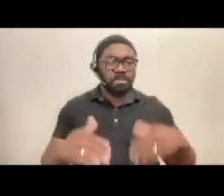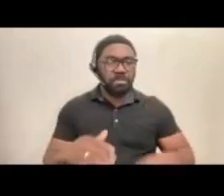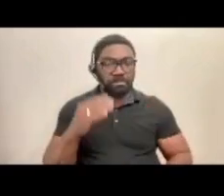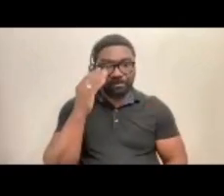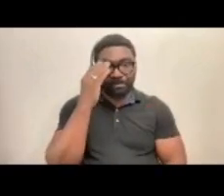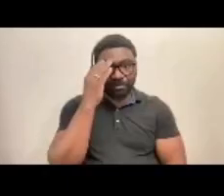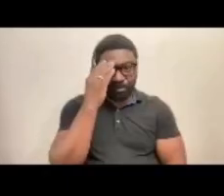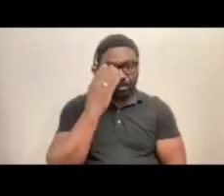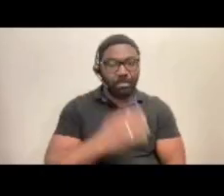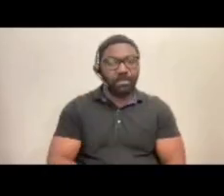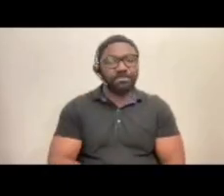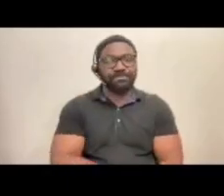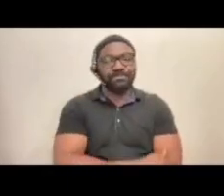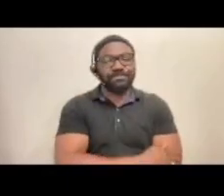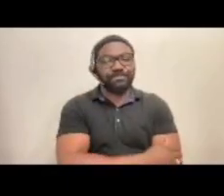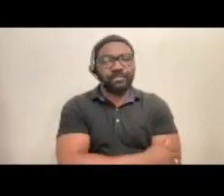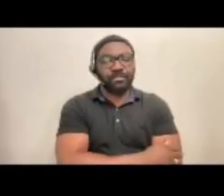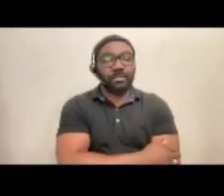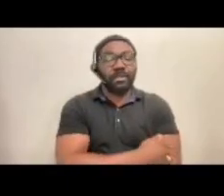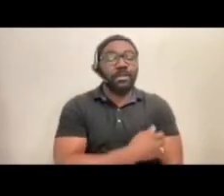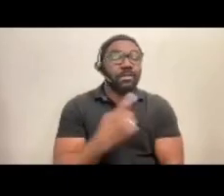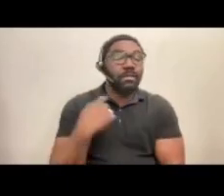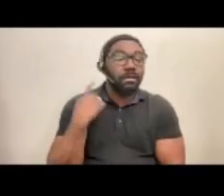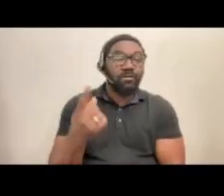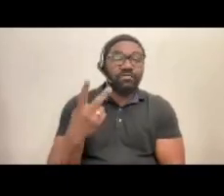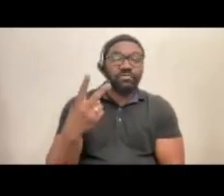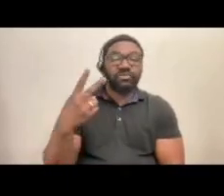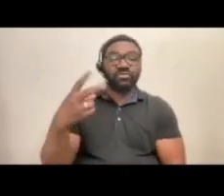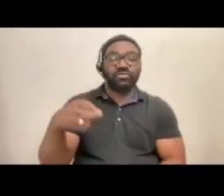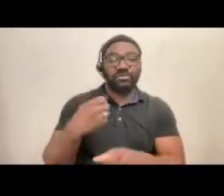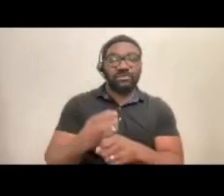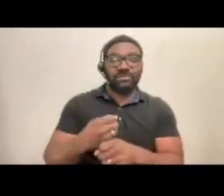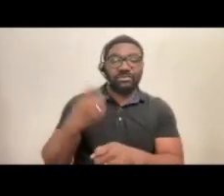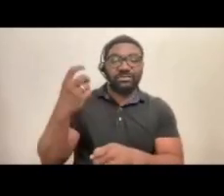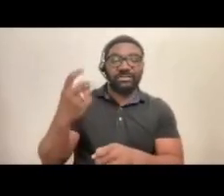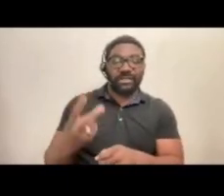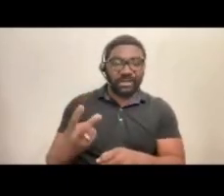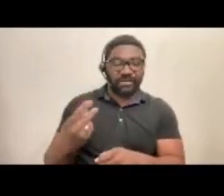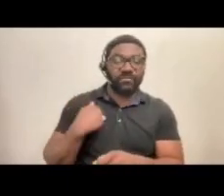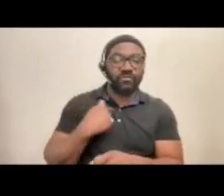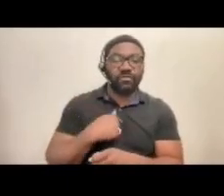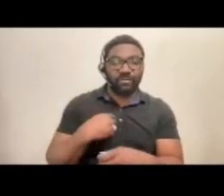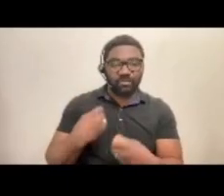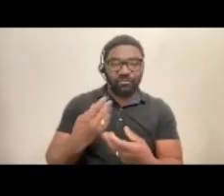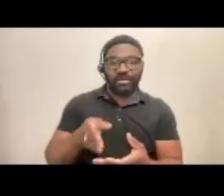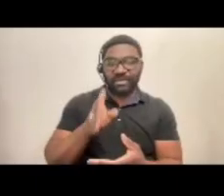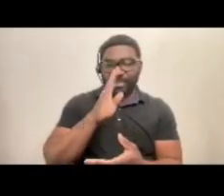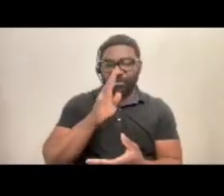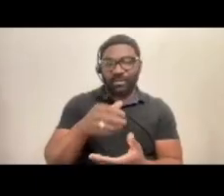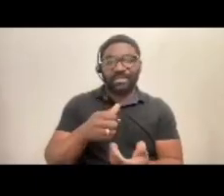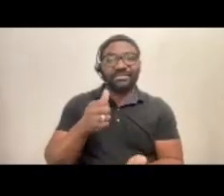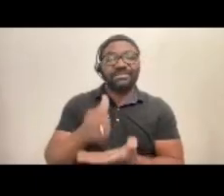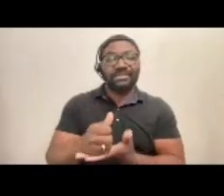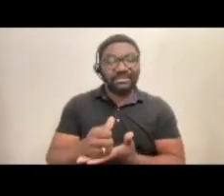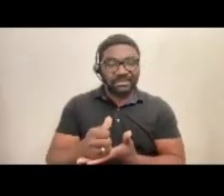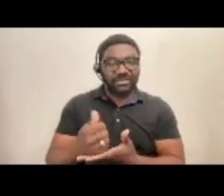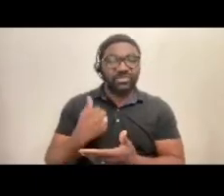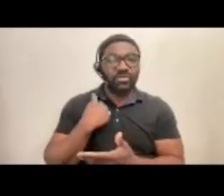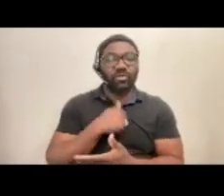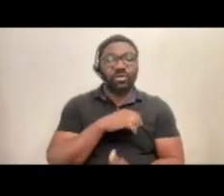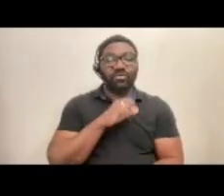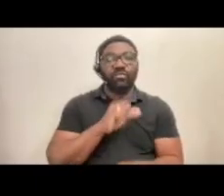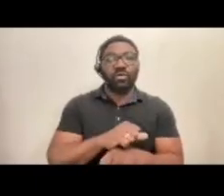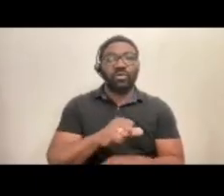that. So over the course of the 2.5 years we've been providing direct technical assistance, we have worked with